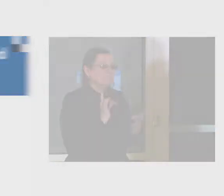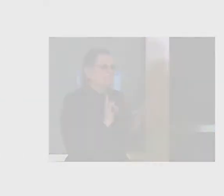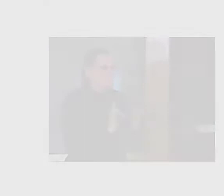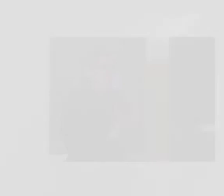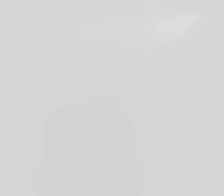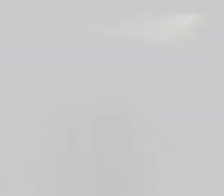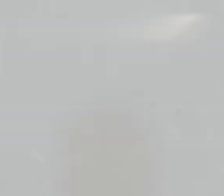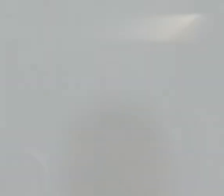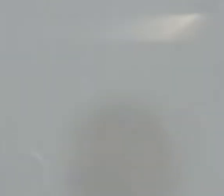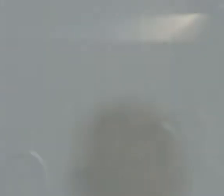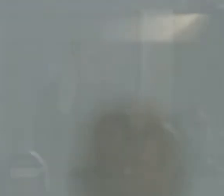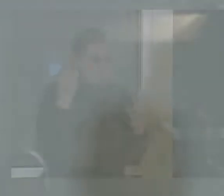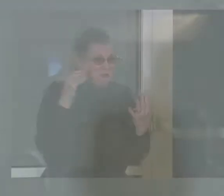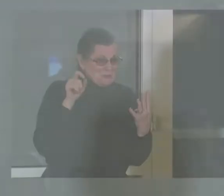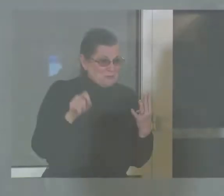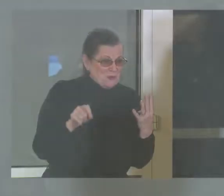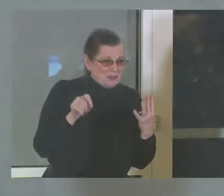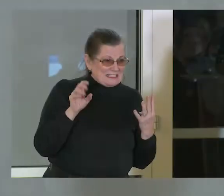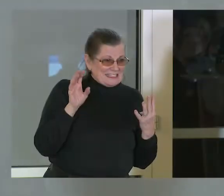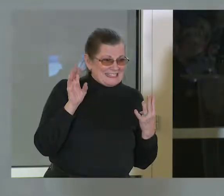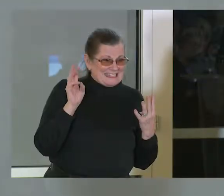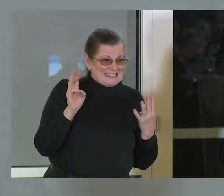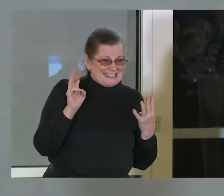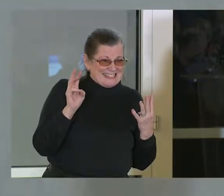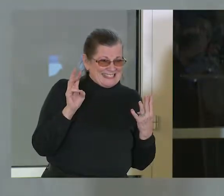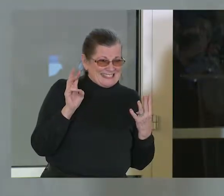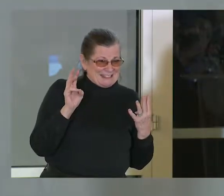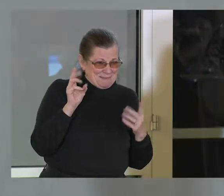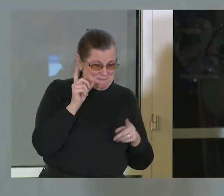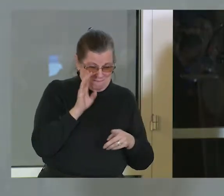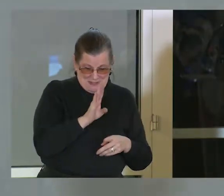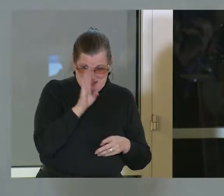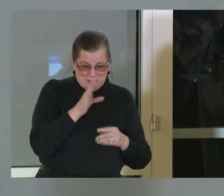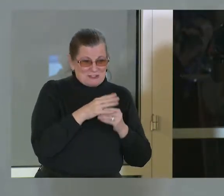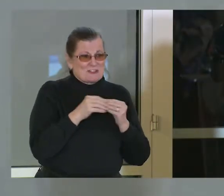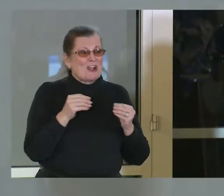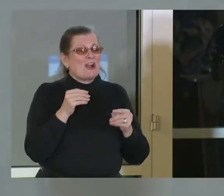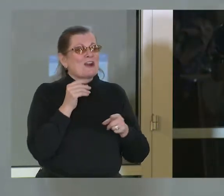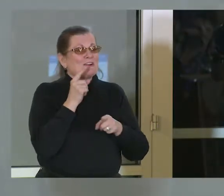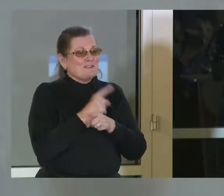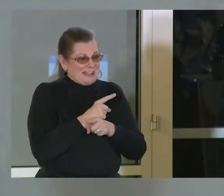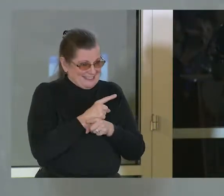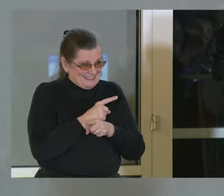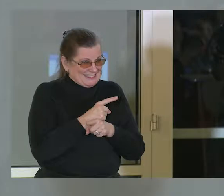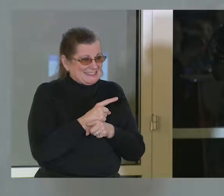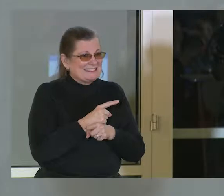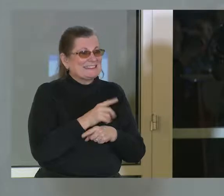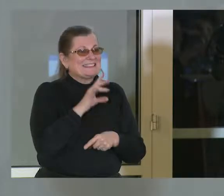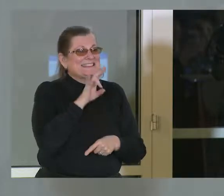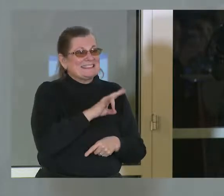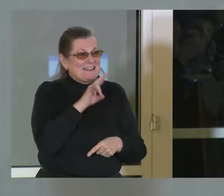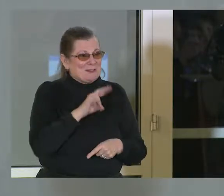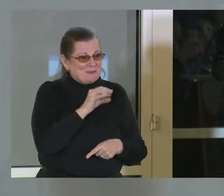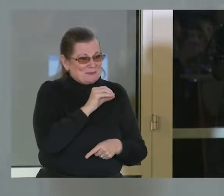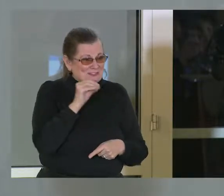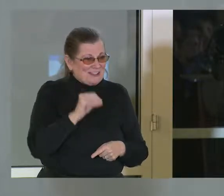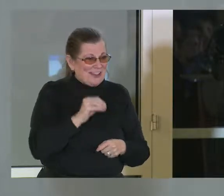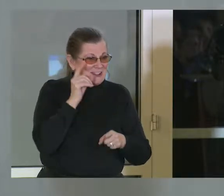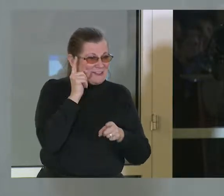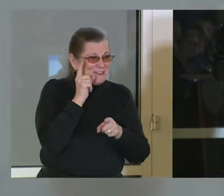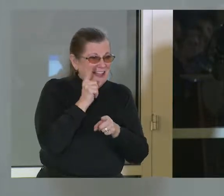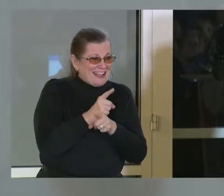All right, great. 14.6 billion is the answer, and 77% of y'all got that right. Let's see if Ashley stays on the